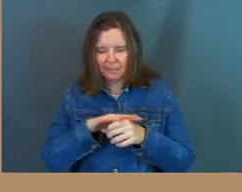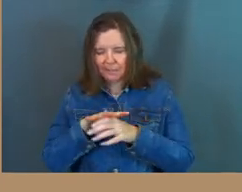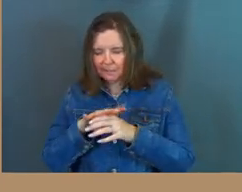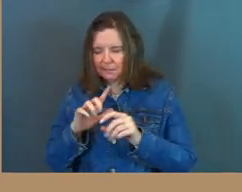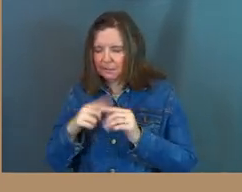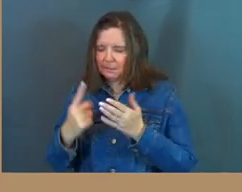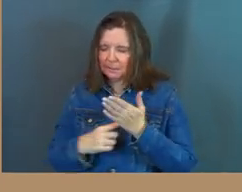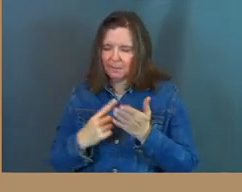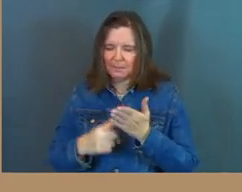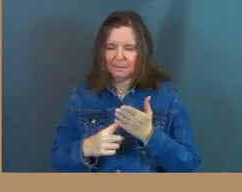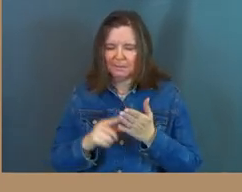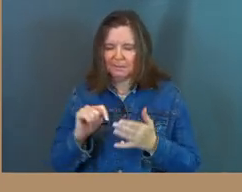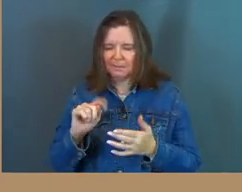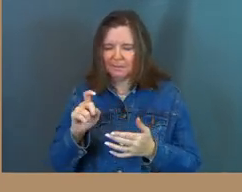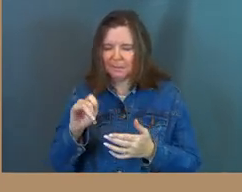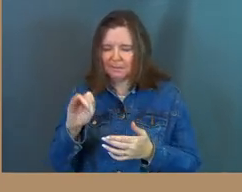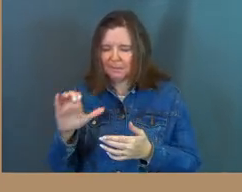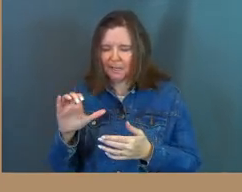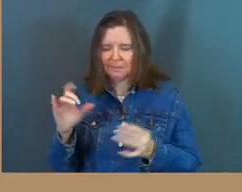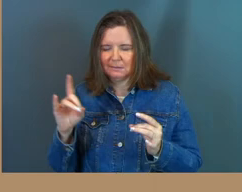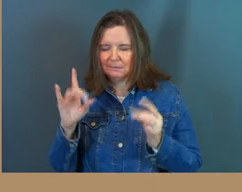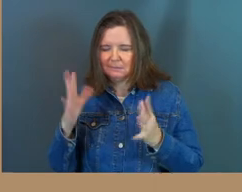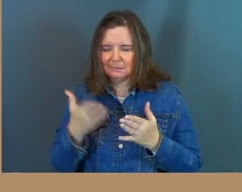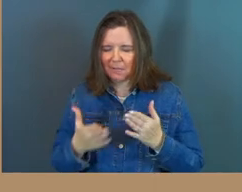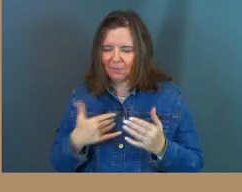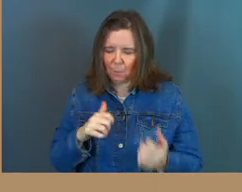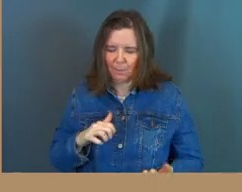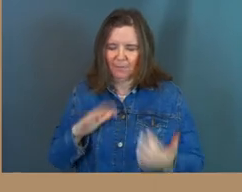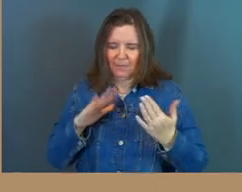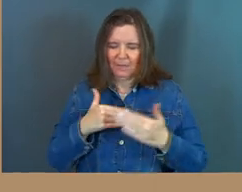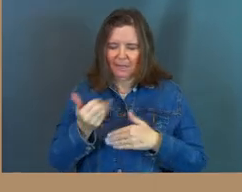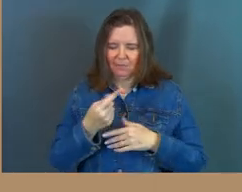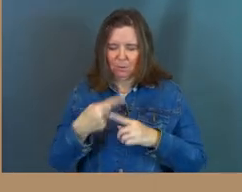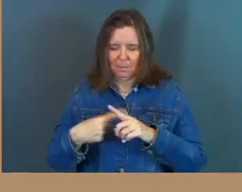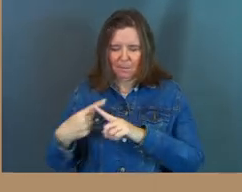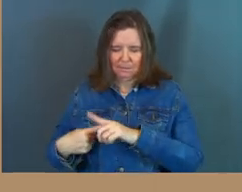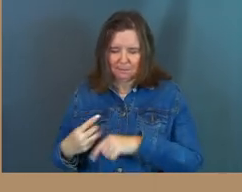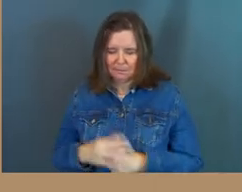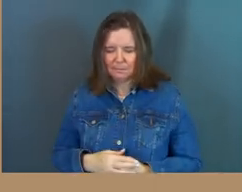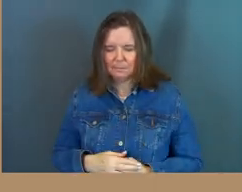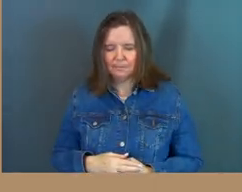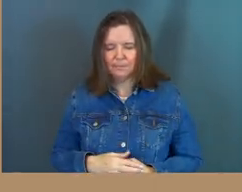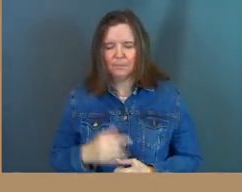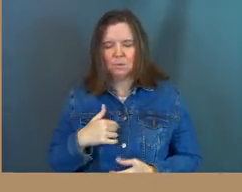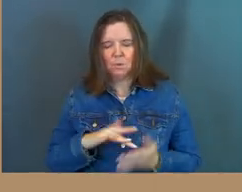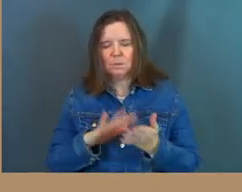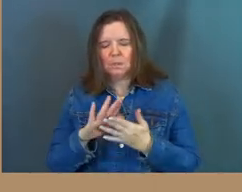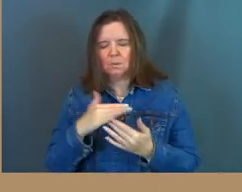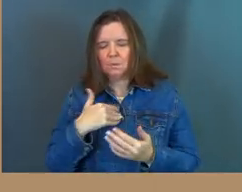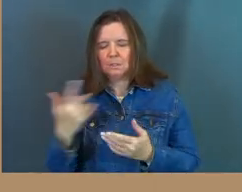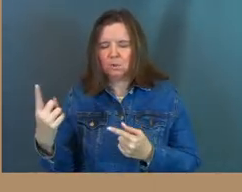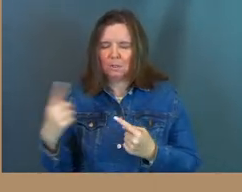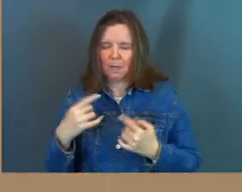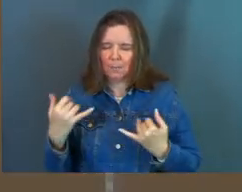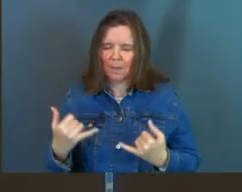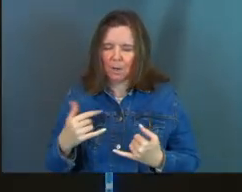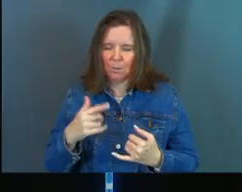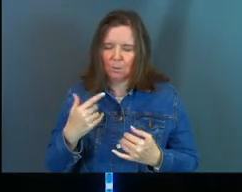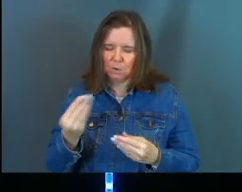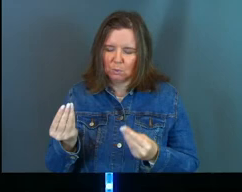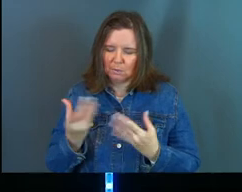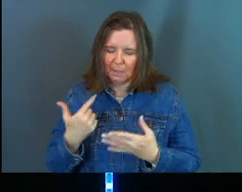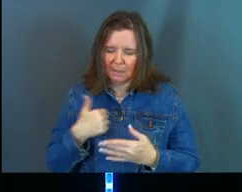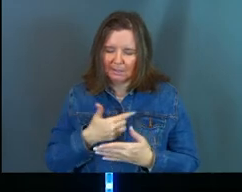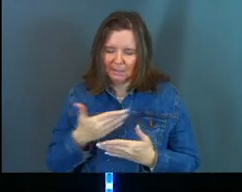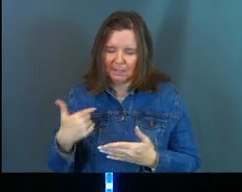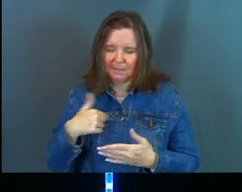of sometimes toxic stuff that we're going to be facing in the next few months. So Jesus, would you just come right now, Lord, will you tell